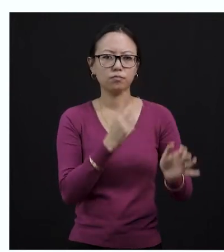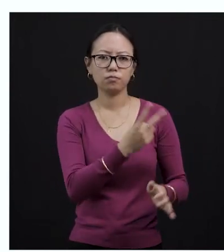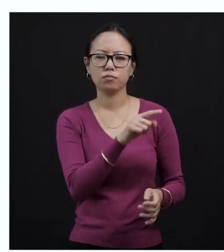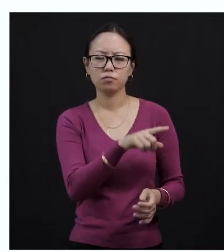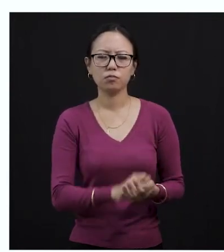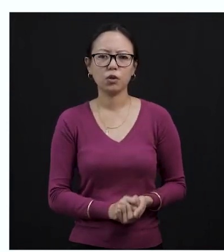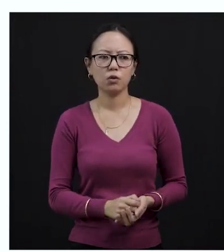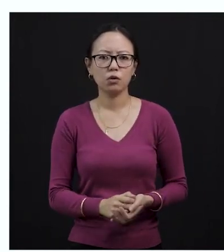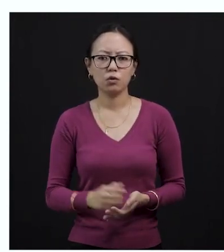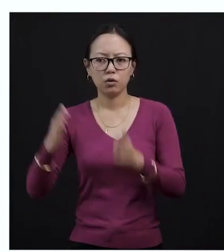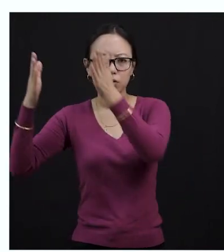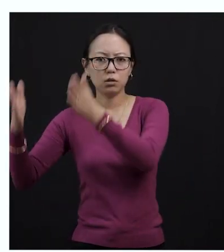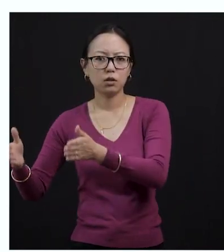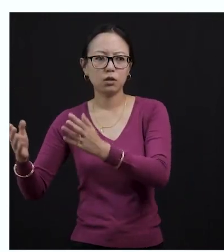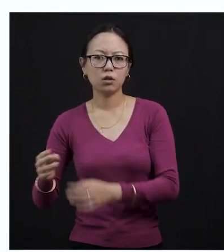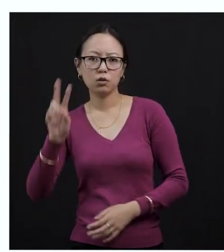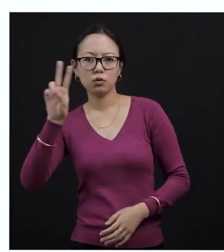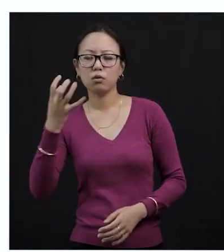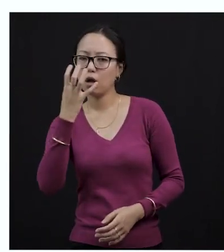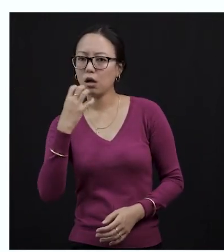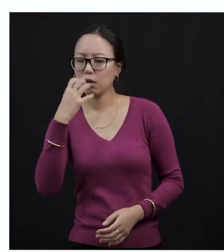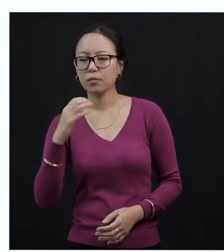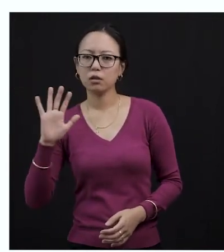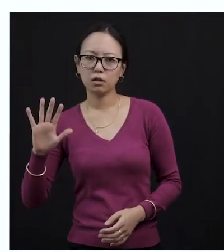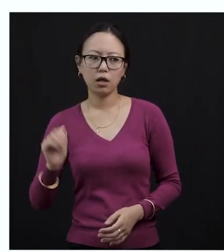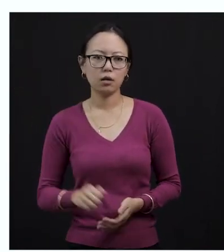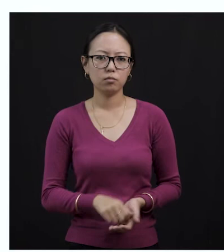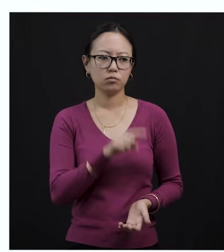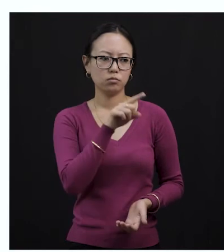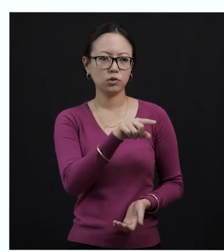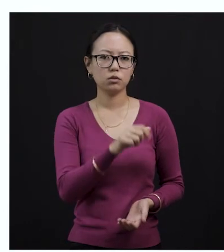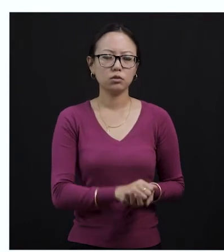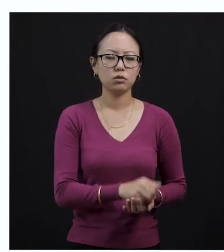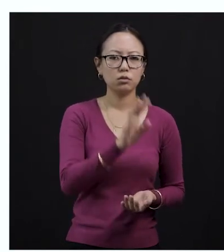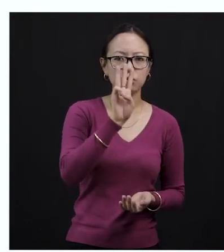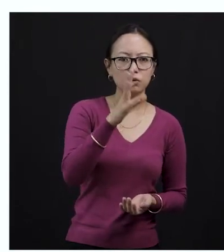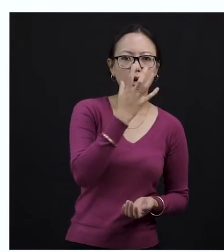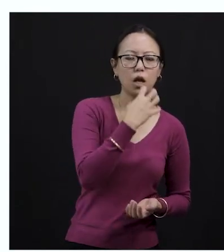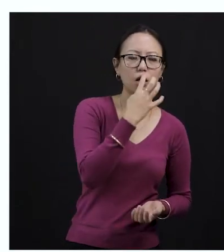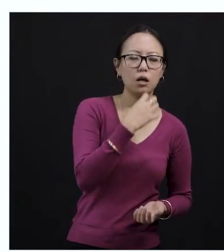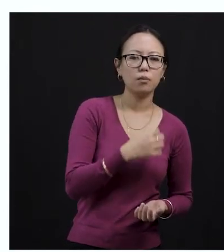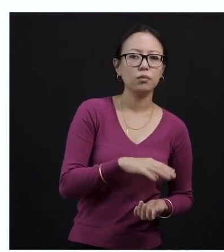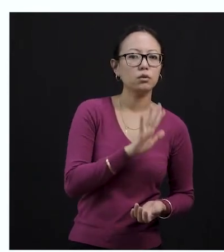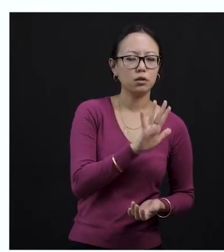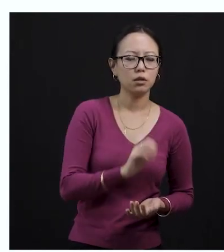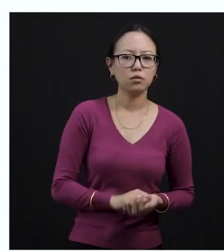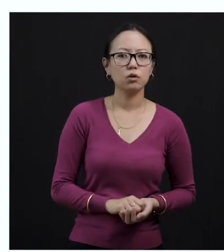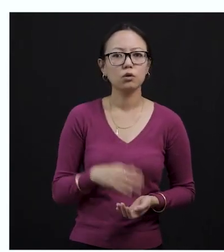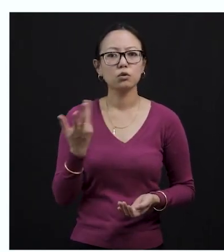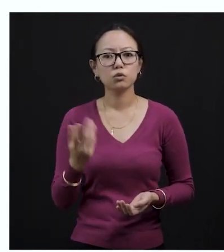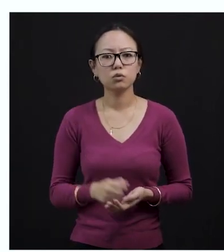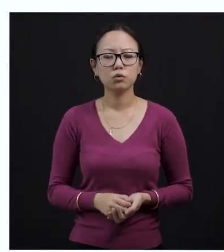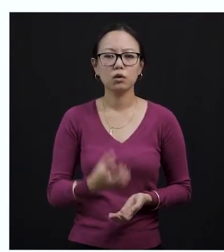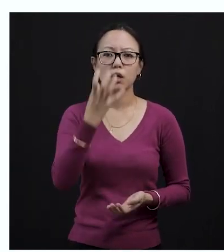Now, please look here and tell me which one has more apples, the first one or the second